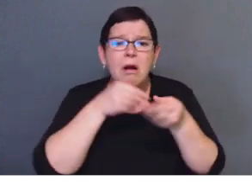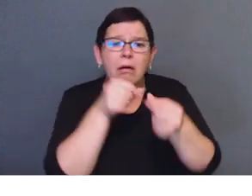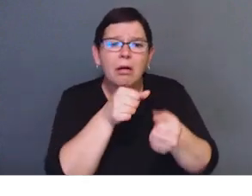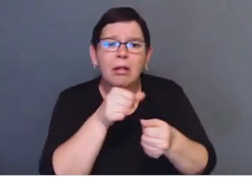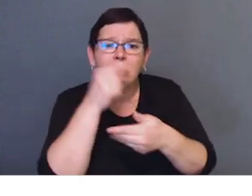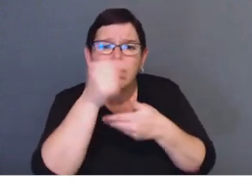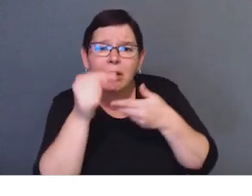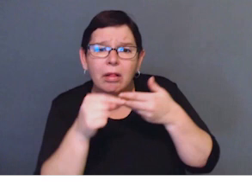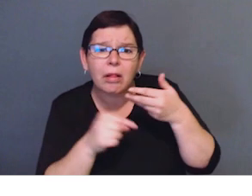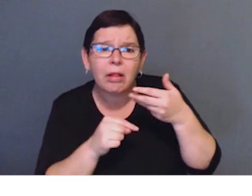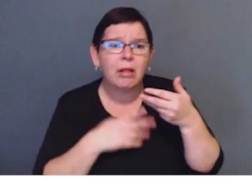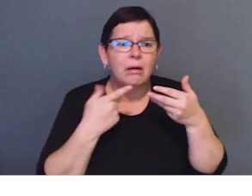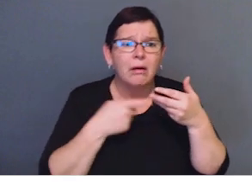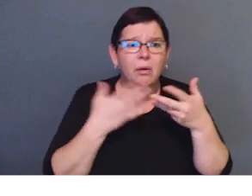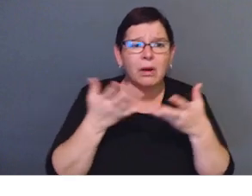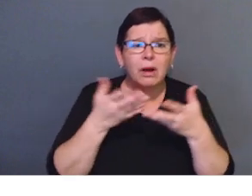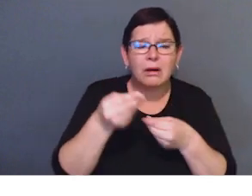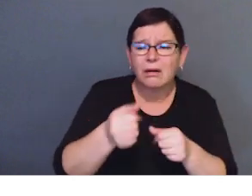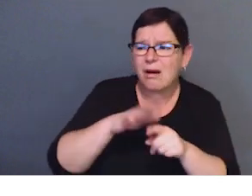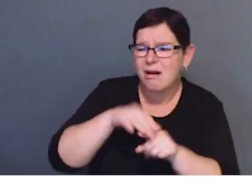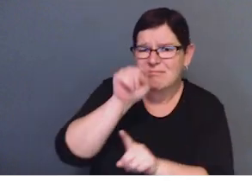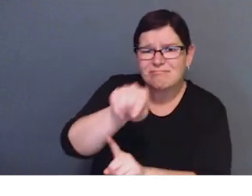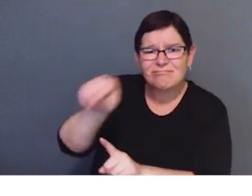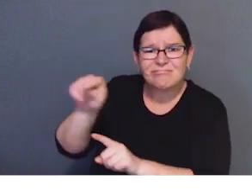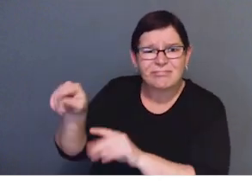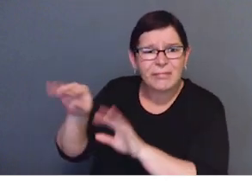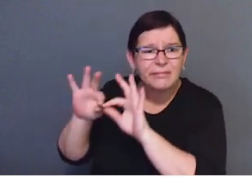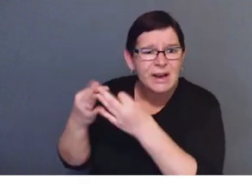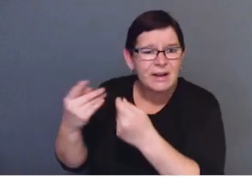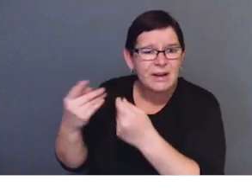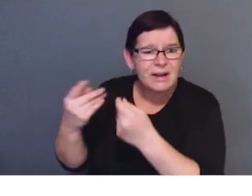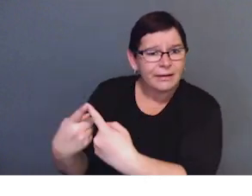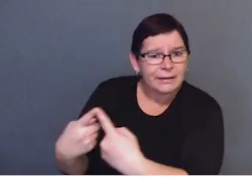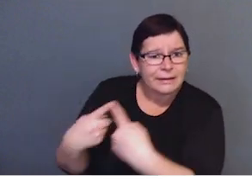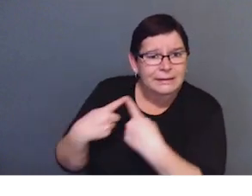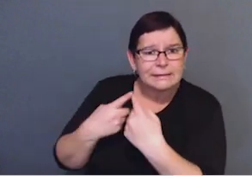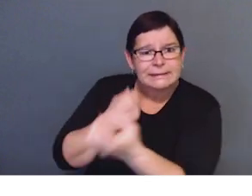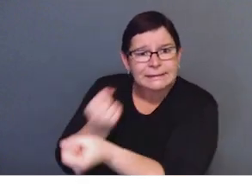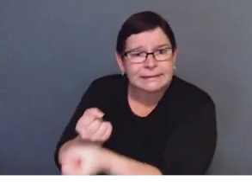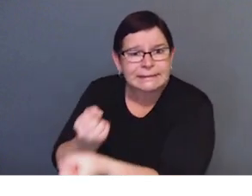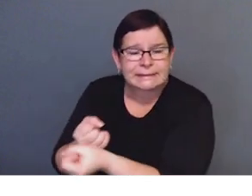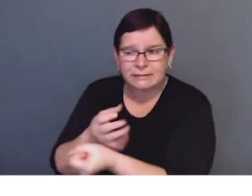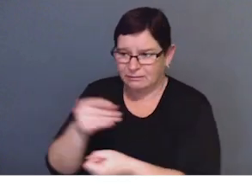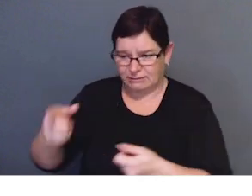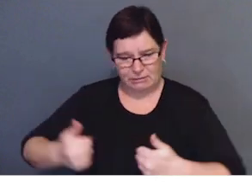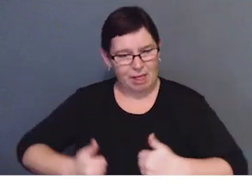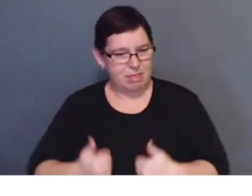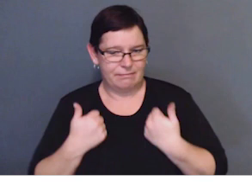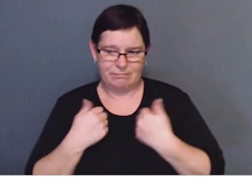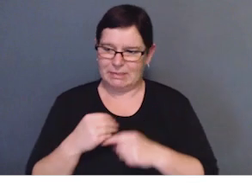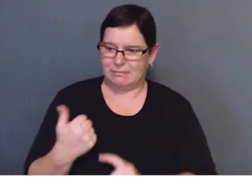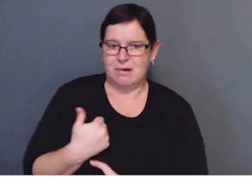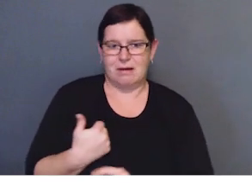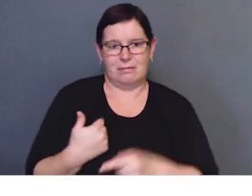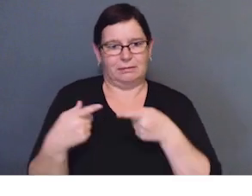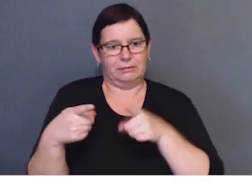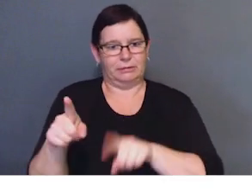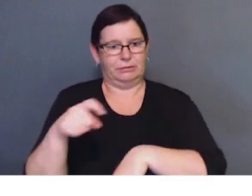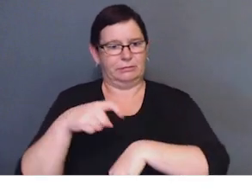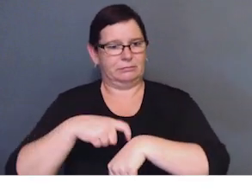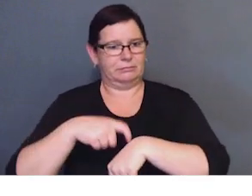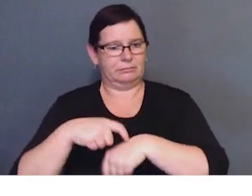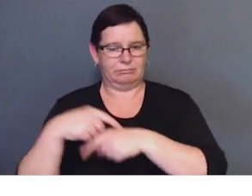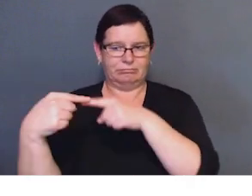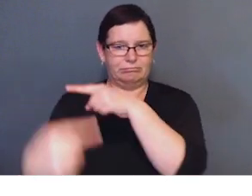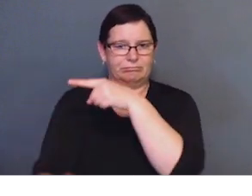on you for support and were residents of Canada at any time in the year. In terms of expenses, you can